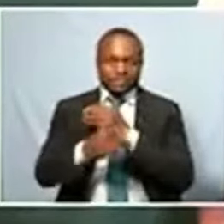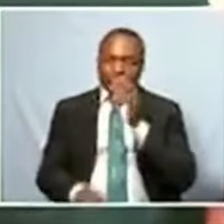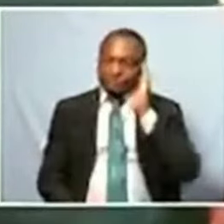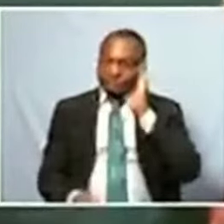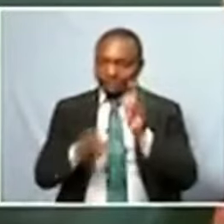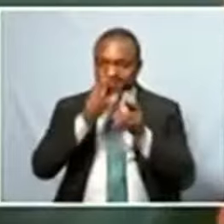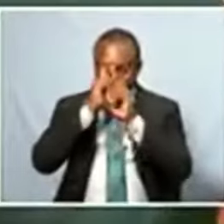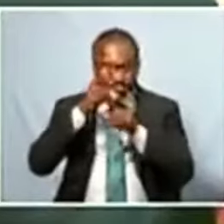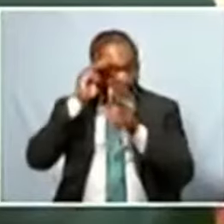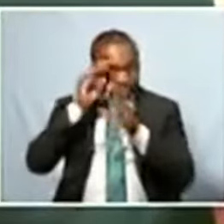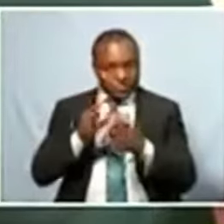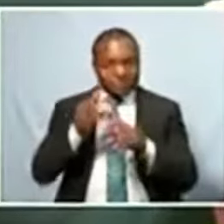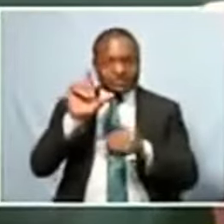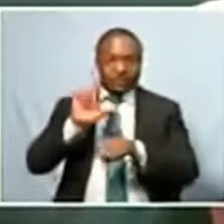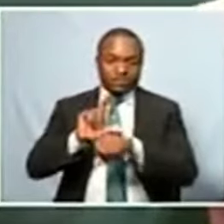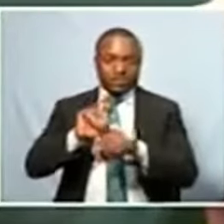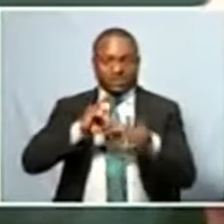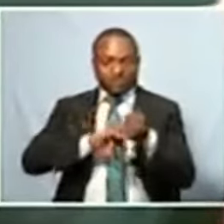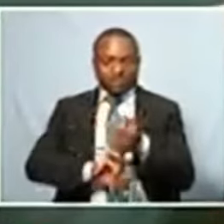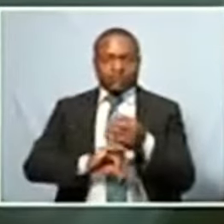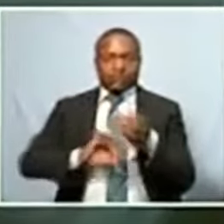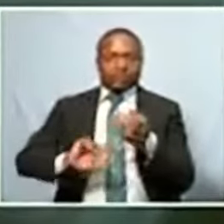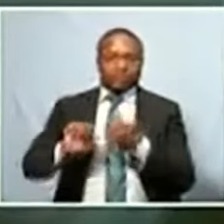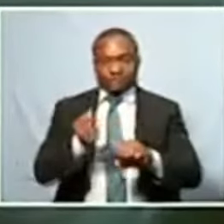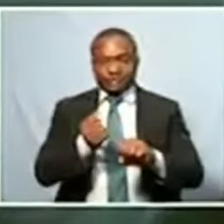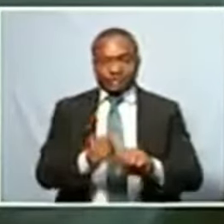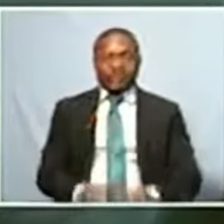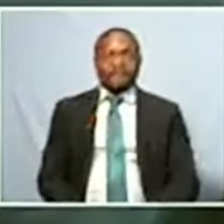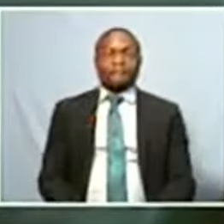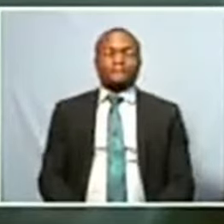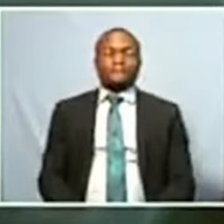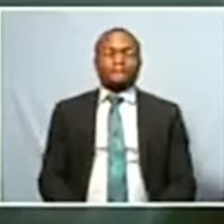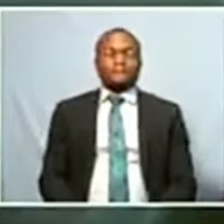The Honorable Minister of Labour and Social Security.